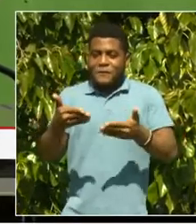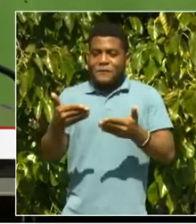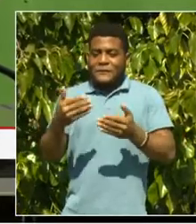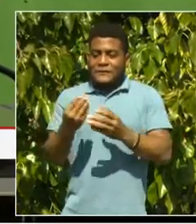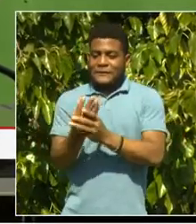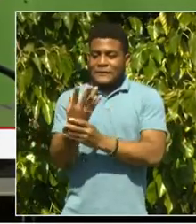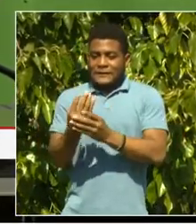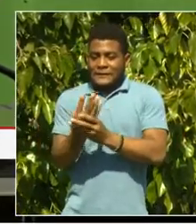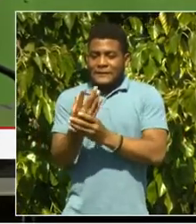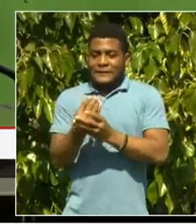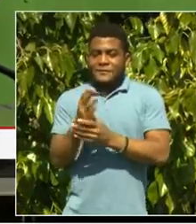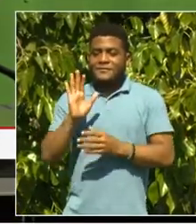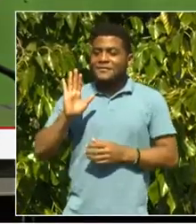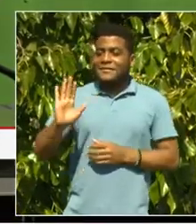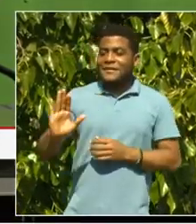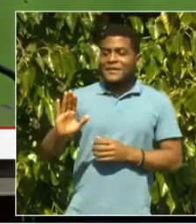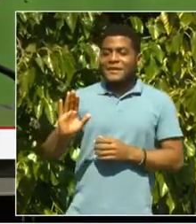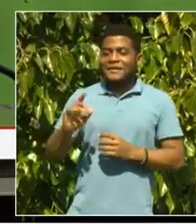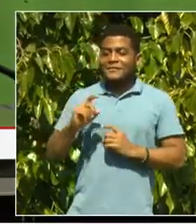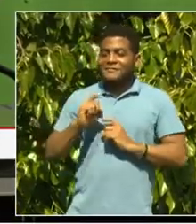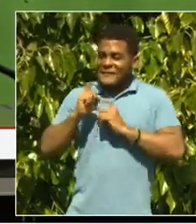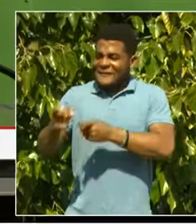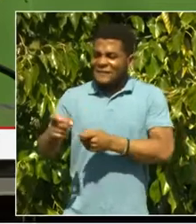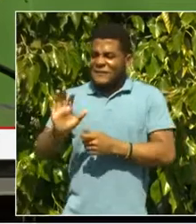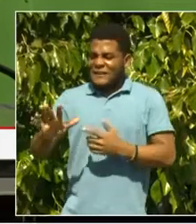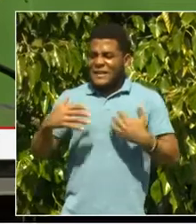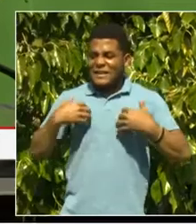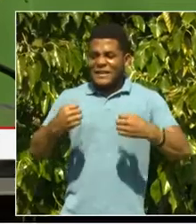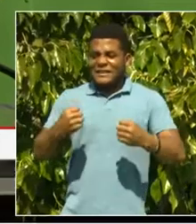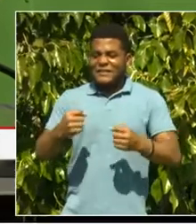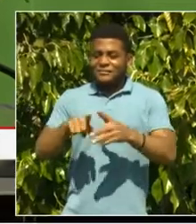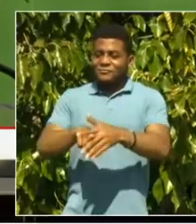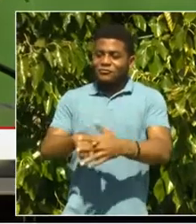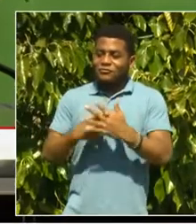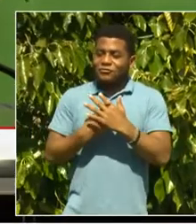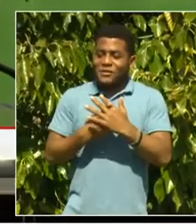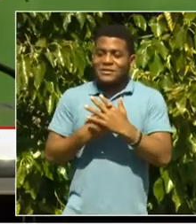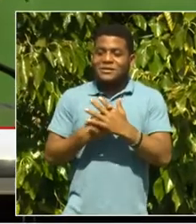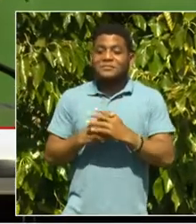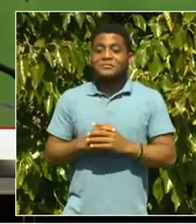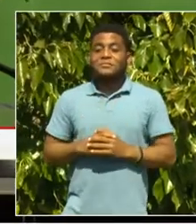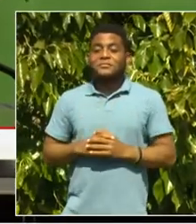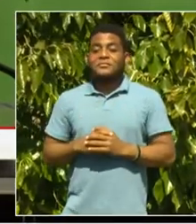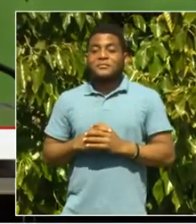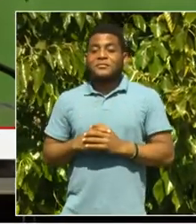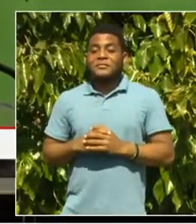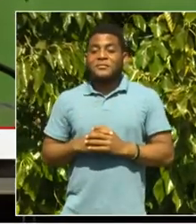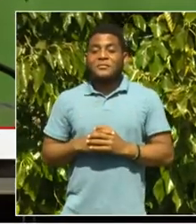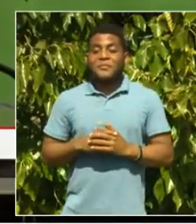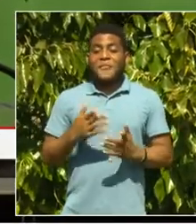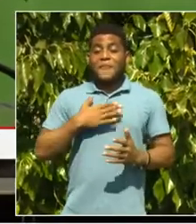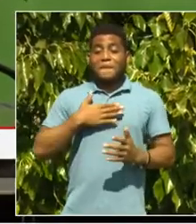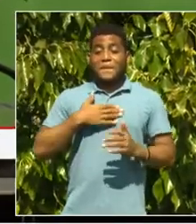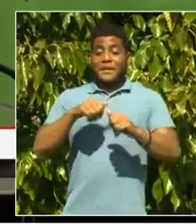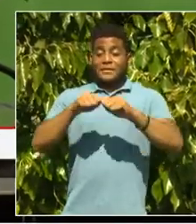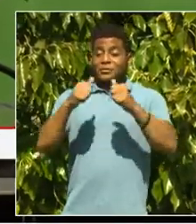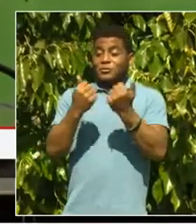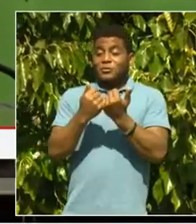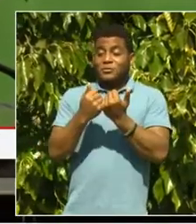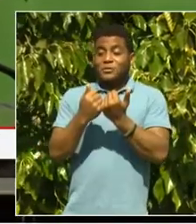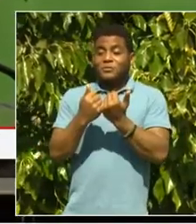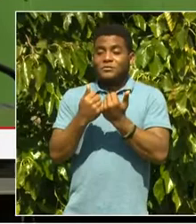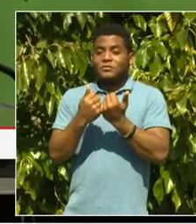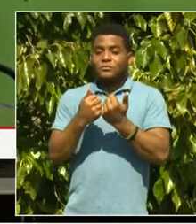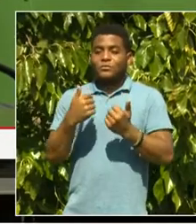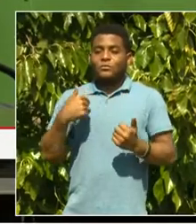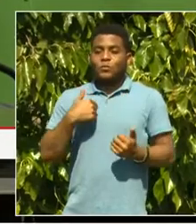have a healthy start. So we in our administration have been very focused on food